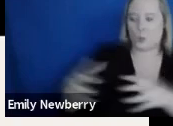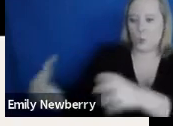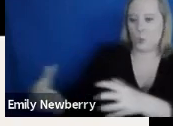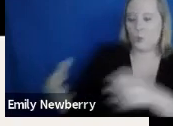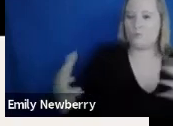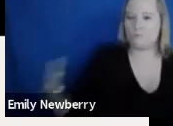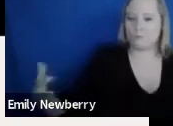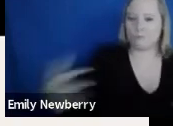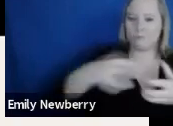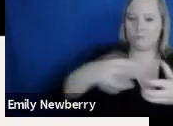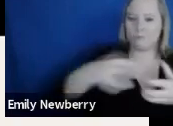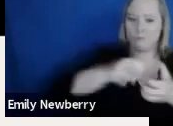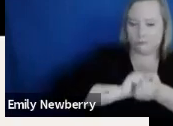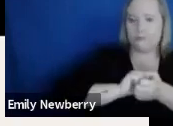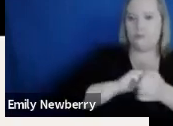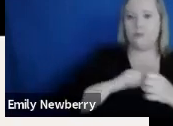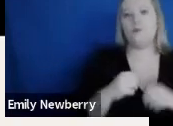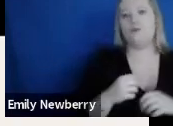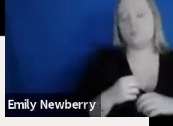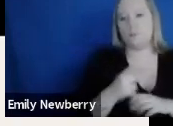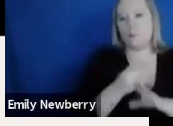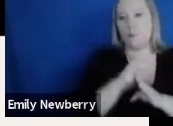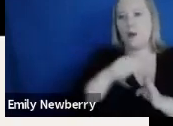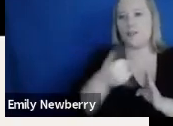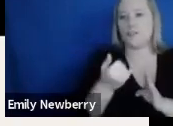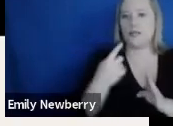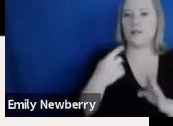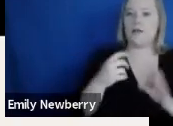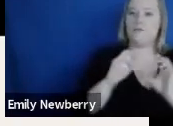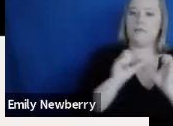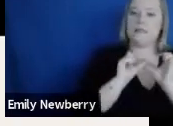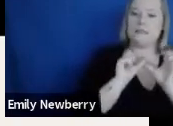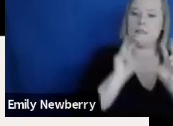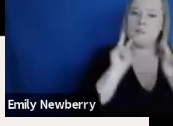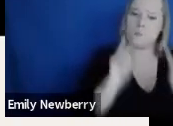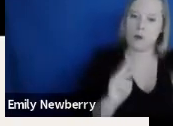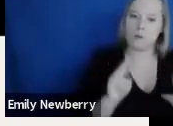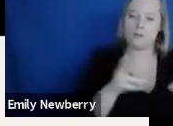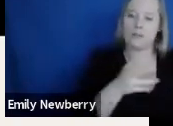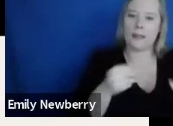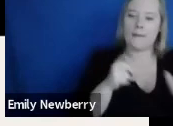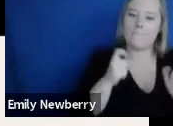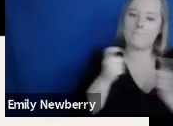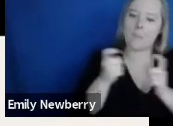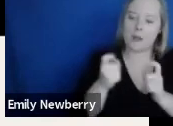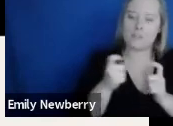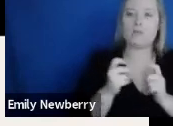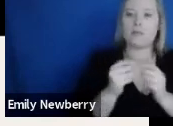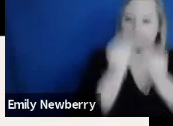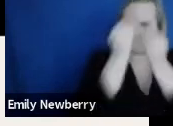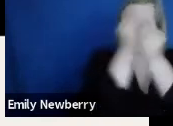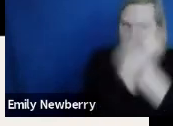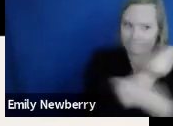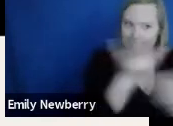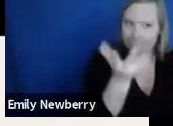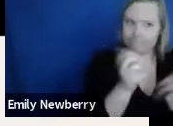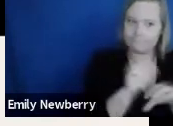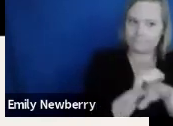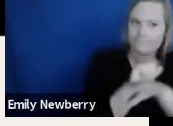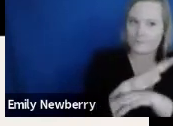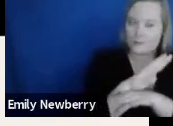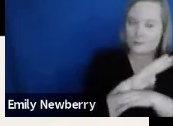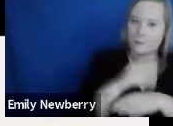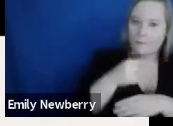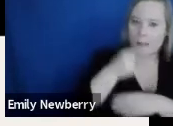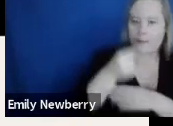watershed scale project of monitoring and management and pushing out information to the public. And early